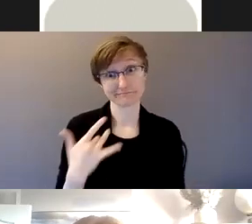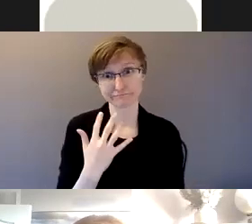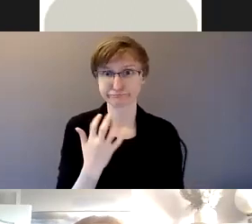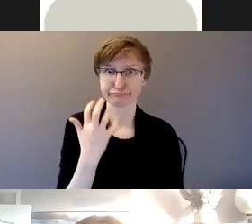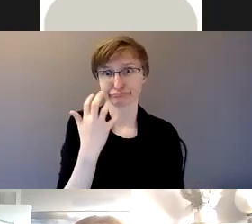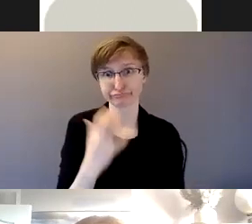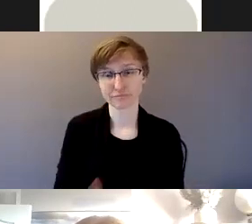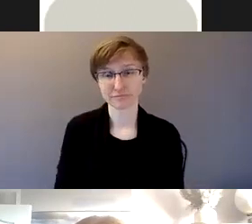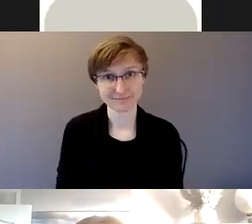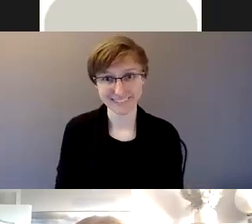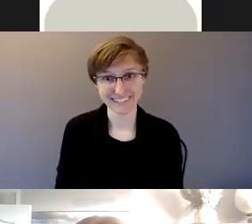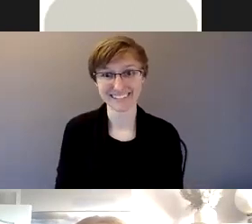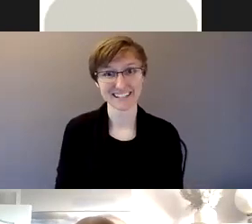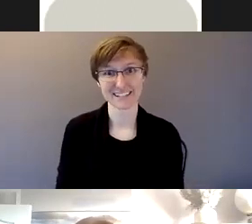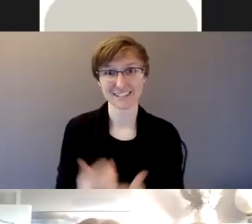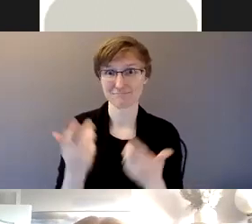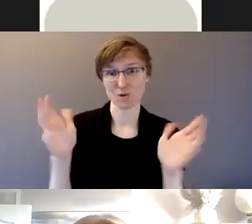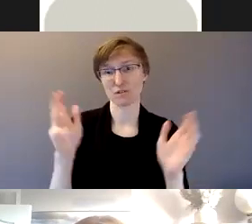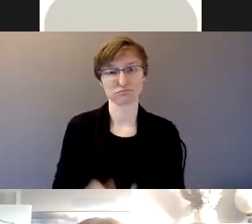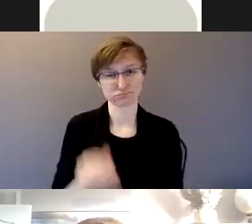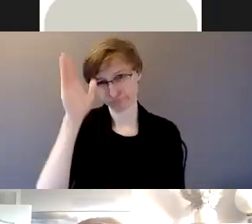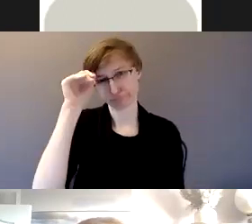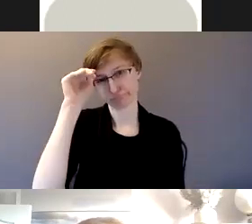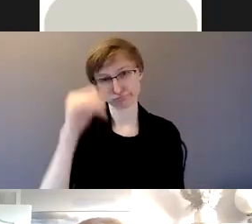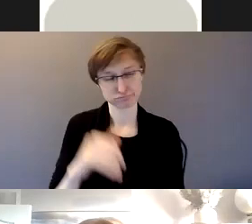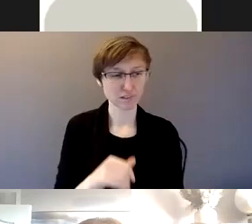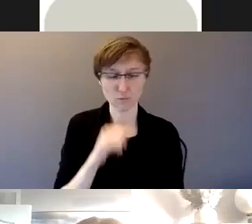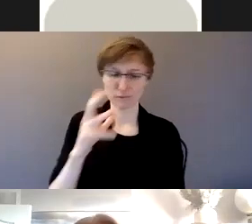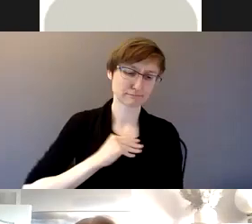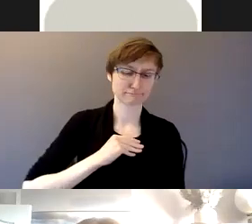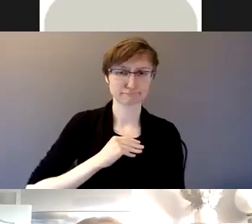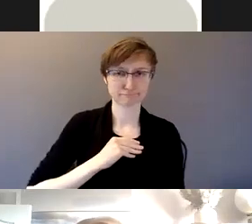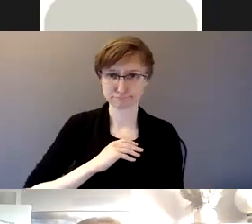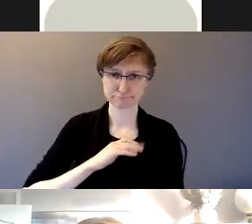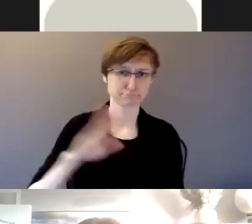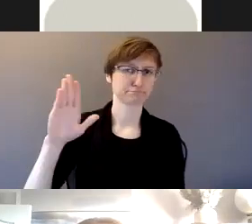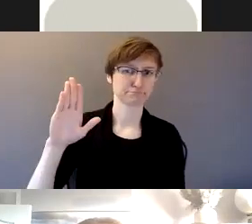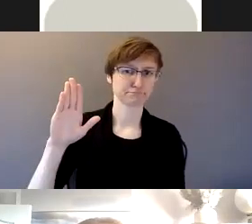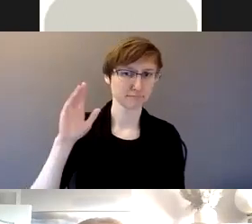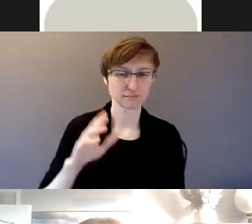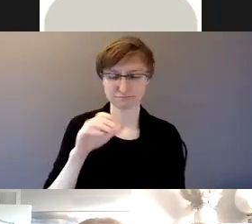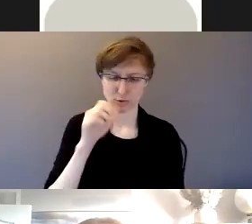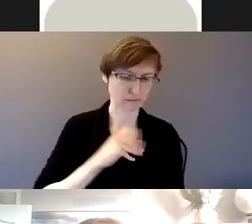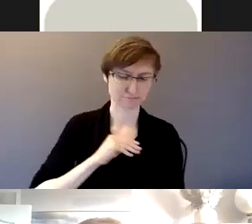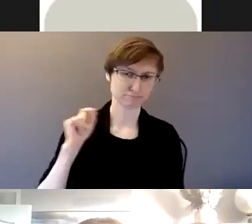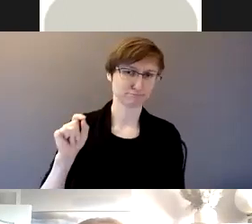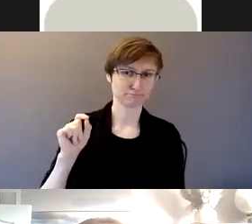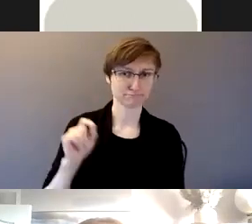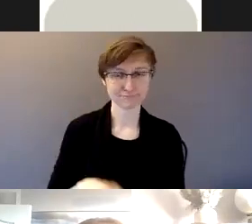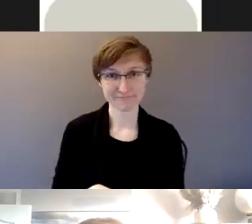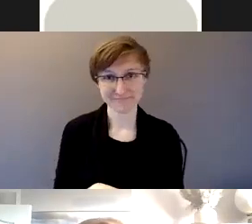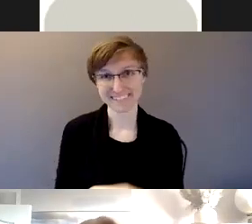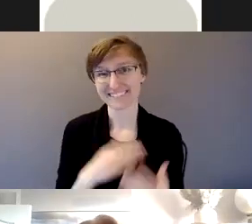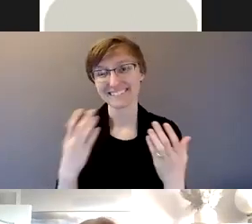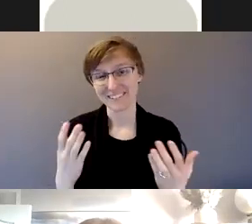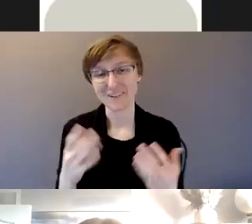will have none of it, never have, never will. And other people, it just takes the right, the